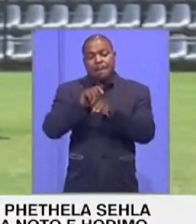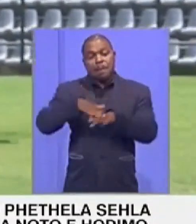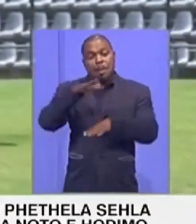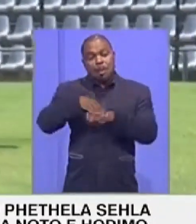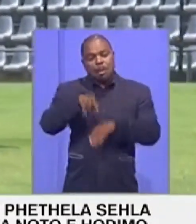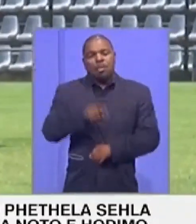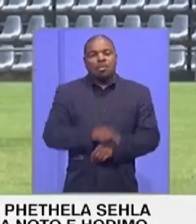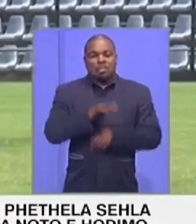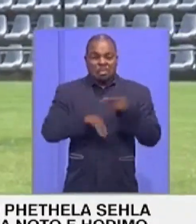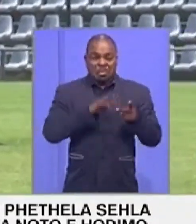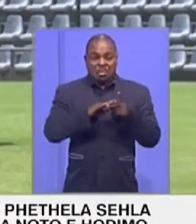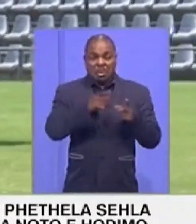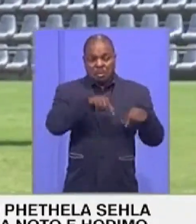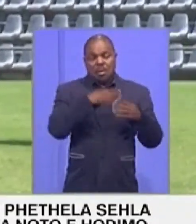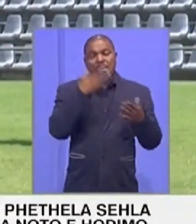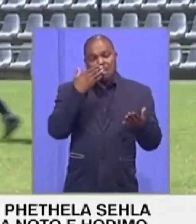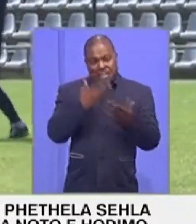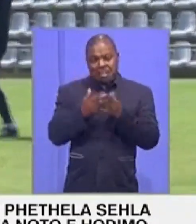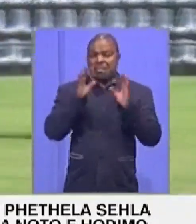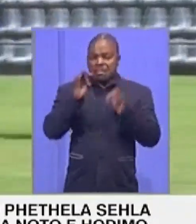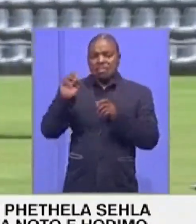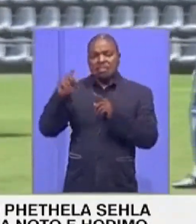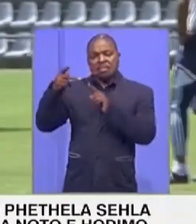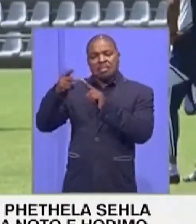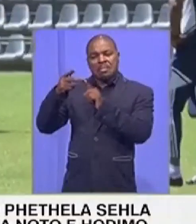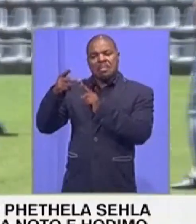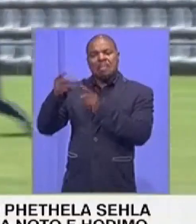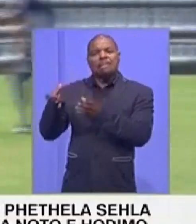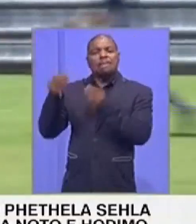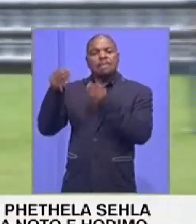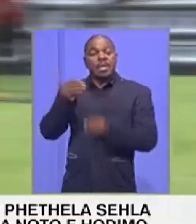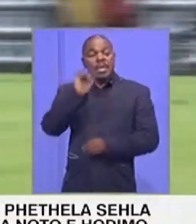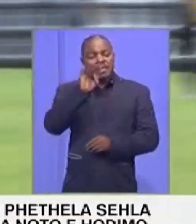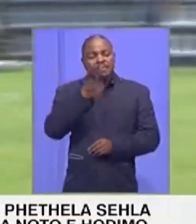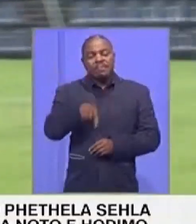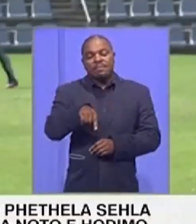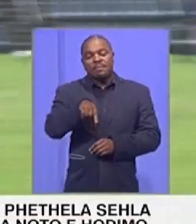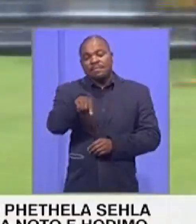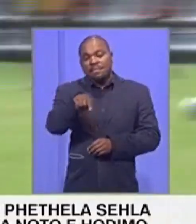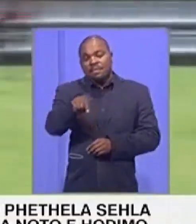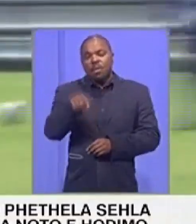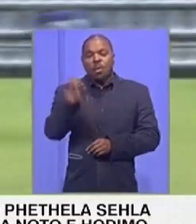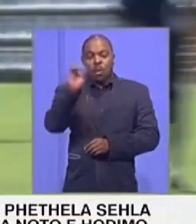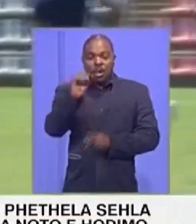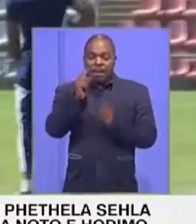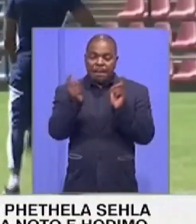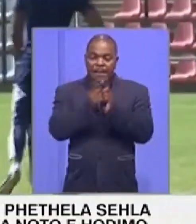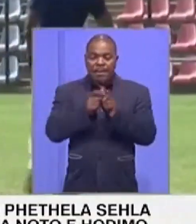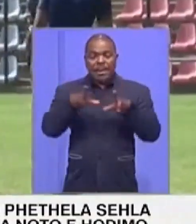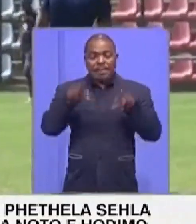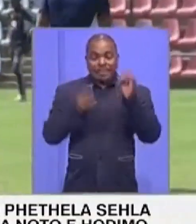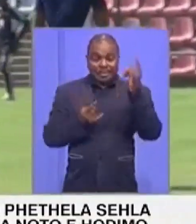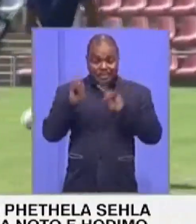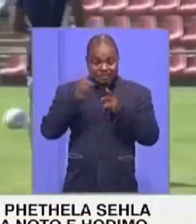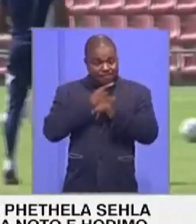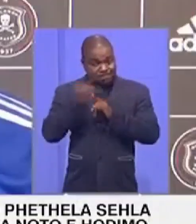e ka boela maemong a bobedi ge ba ka fenya Cape Town City ka Orlando ka Mokibelo. I would say so far so